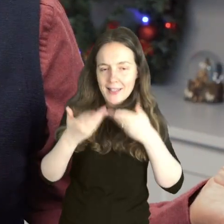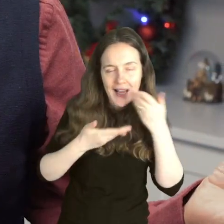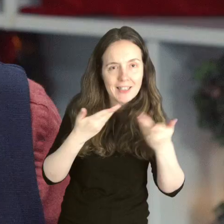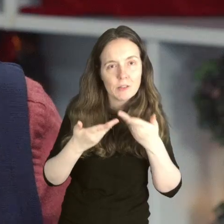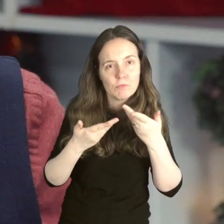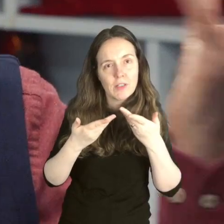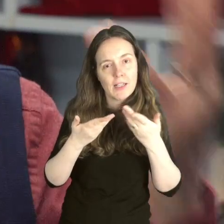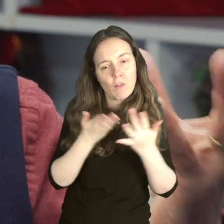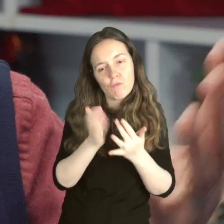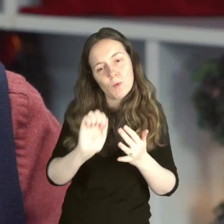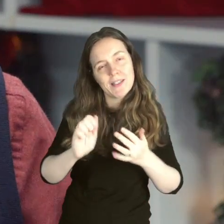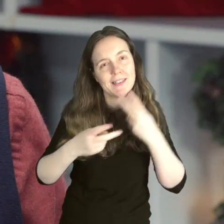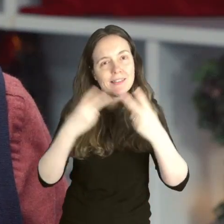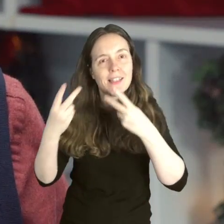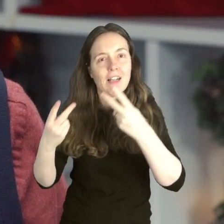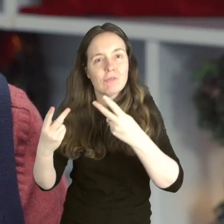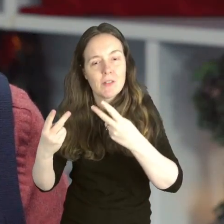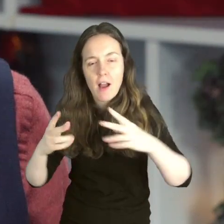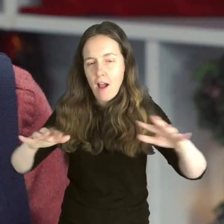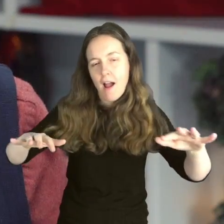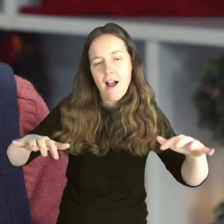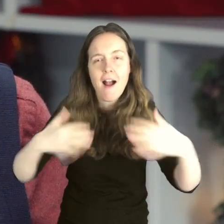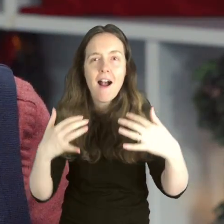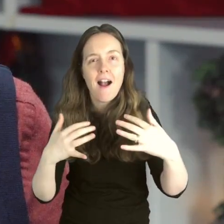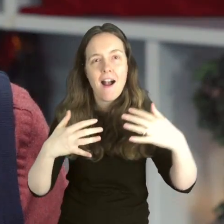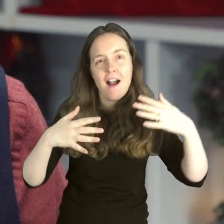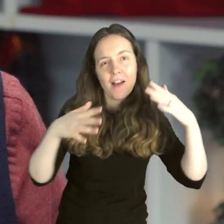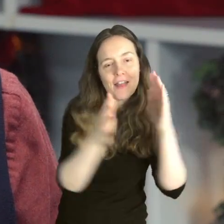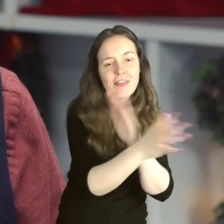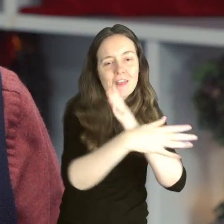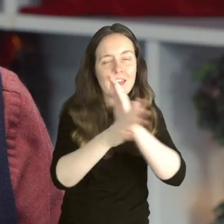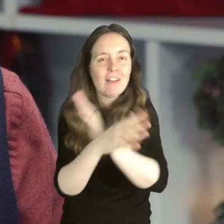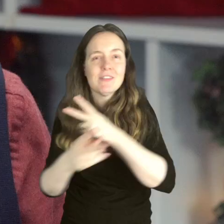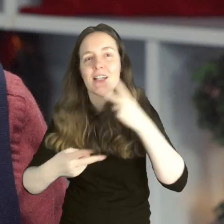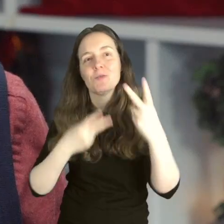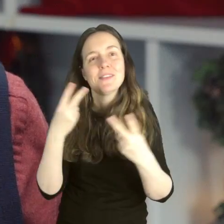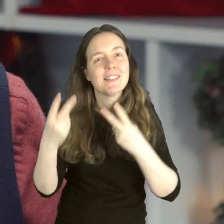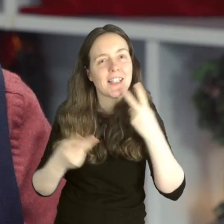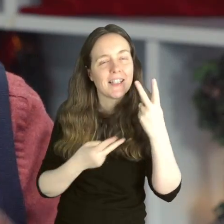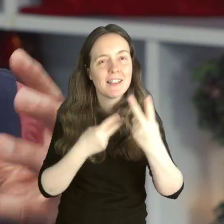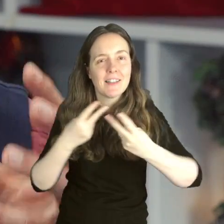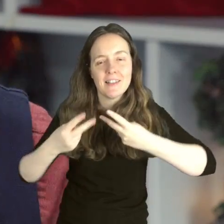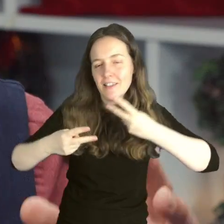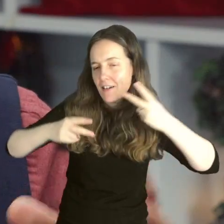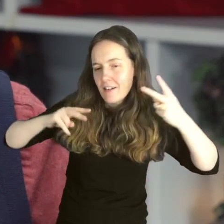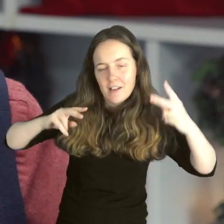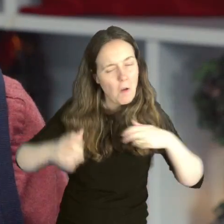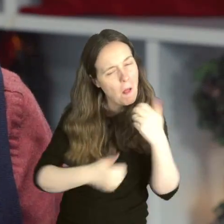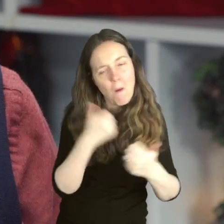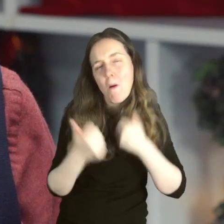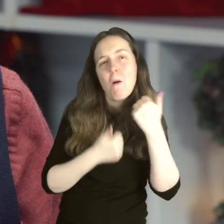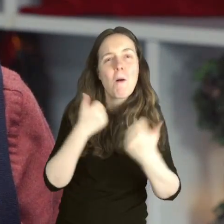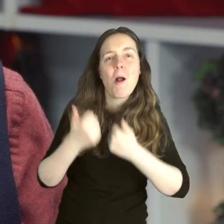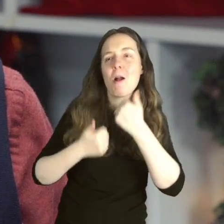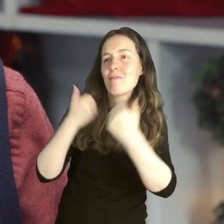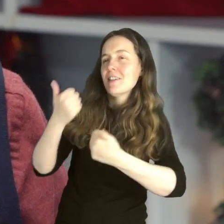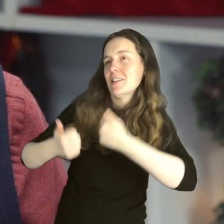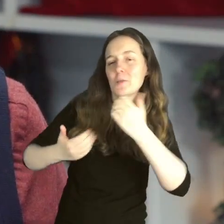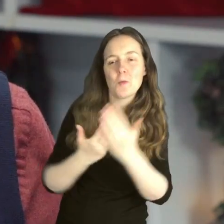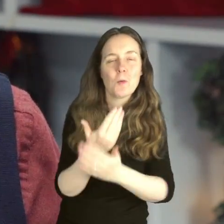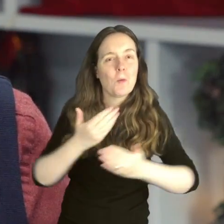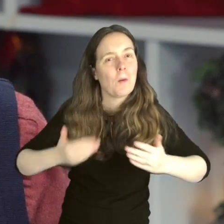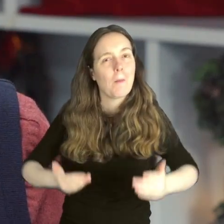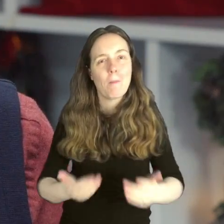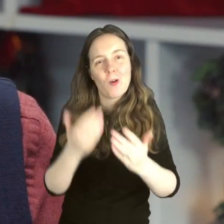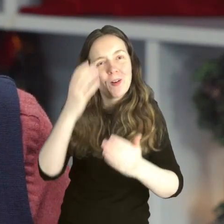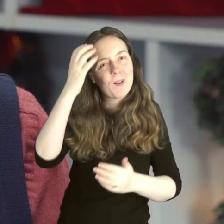carols. "Hark, the herald angels sing, glory